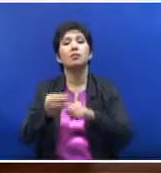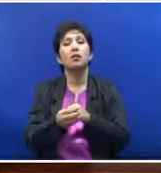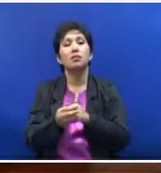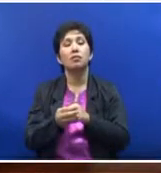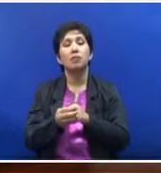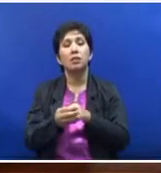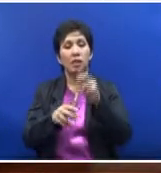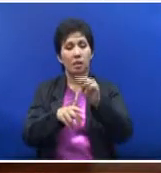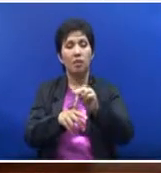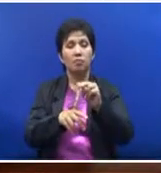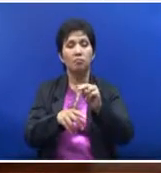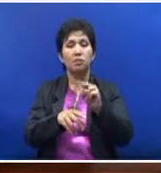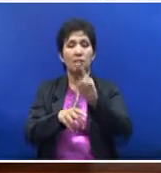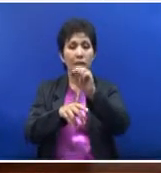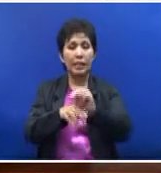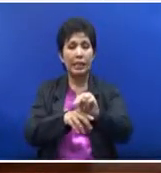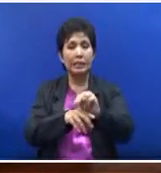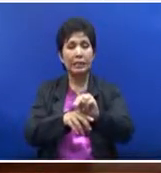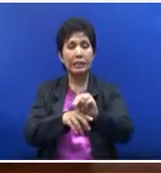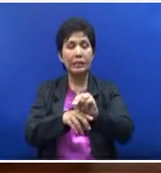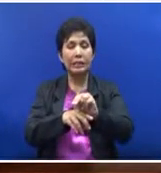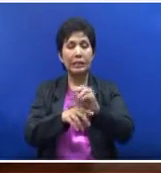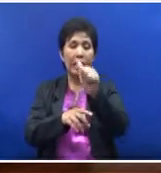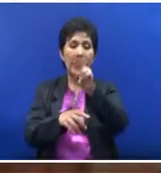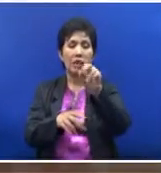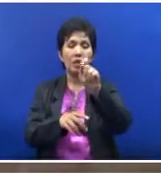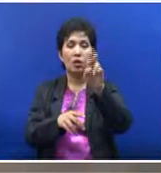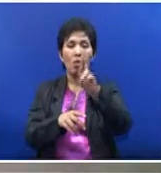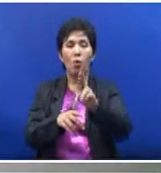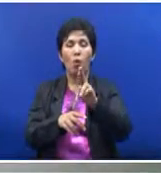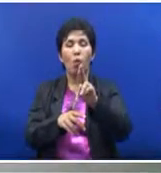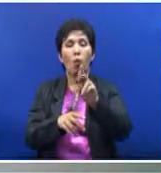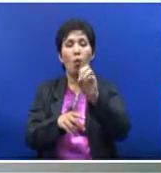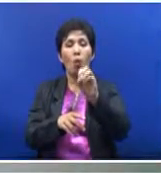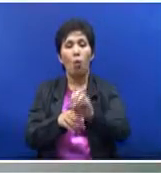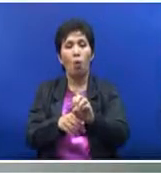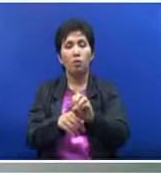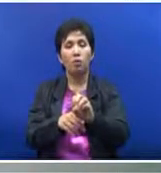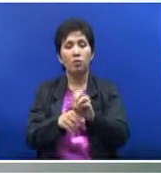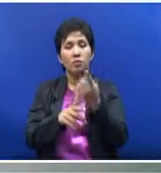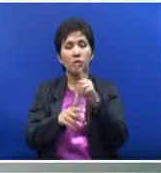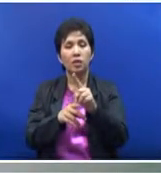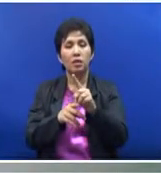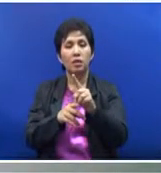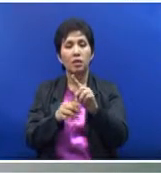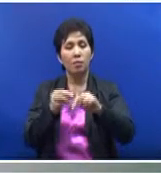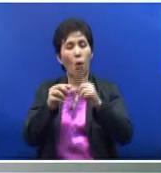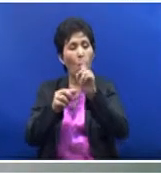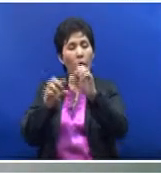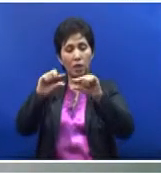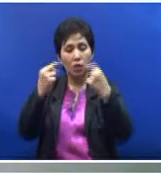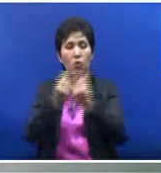the nature of societies here. For anthropological method, it covers only just one group